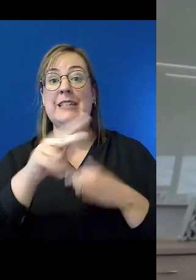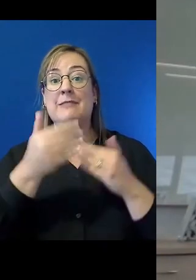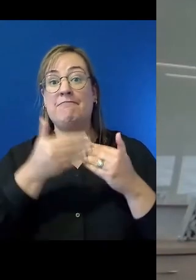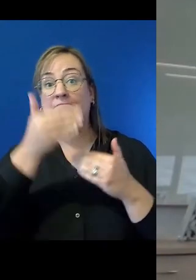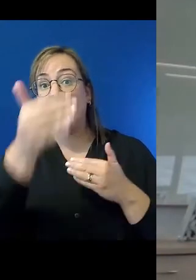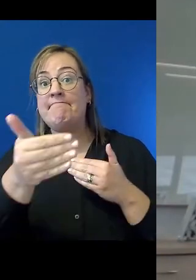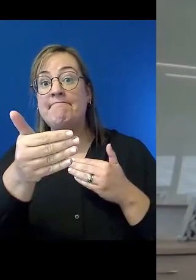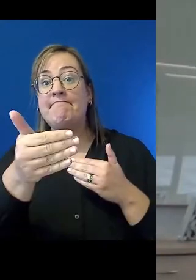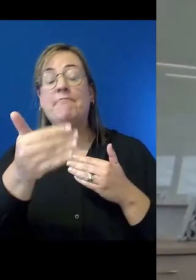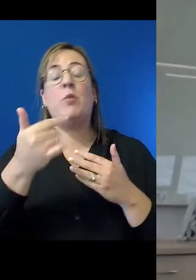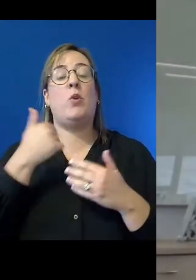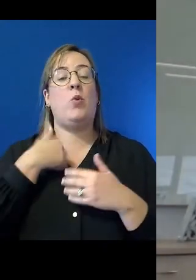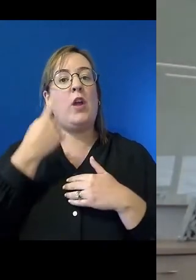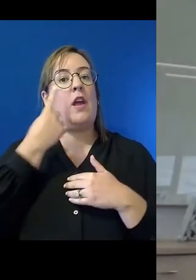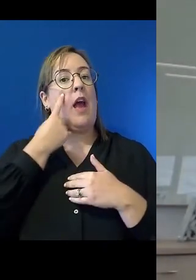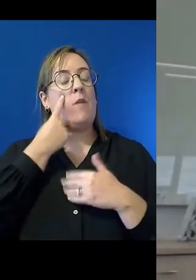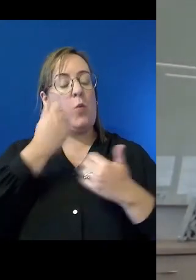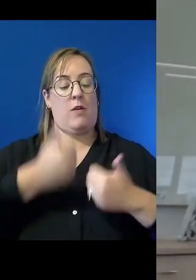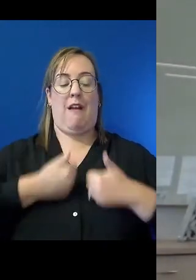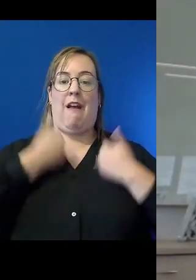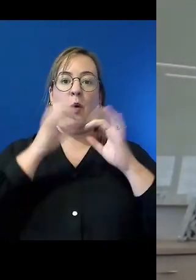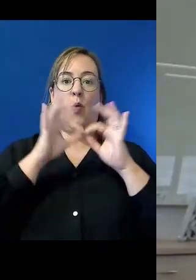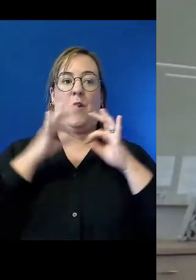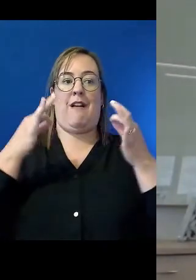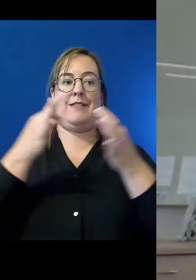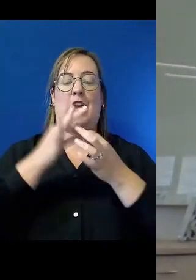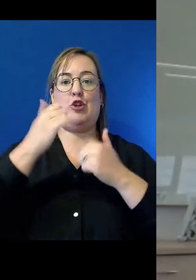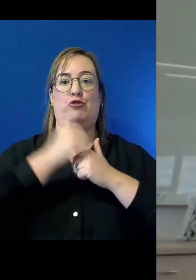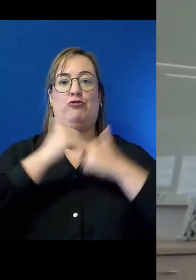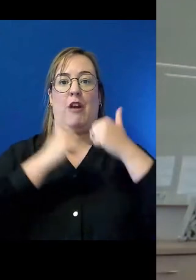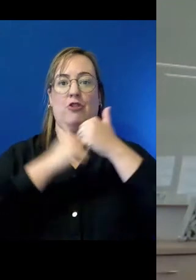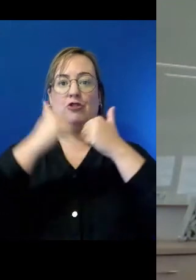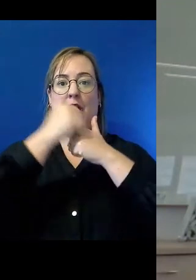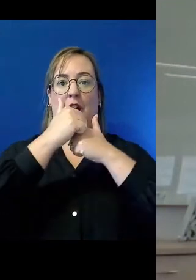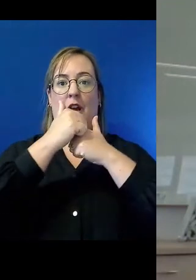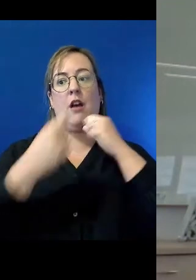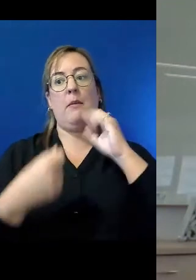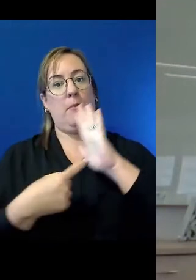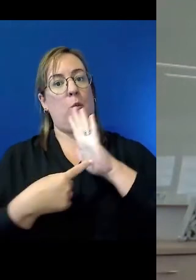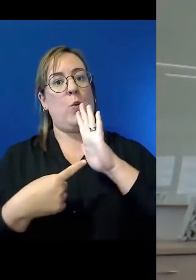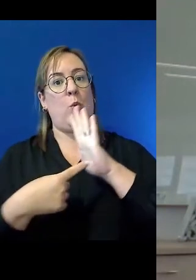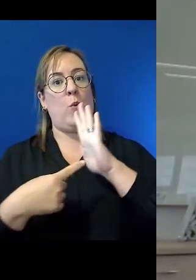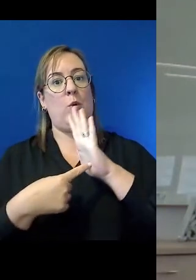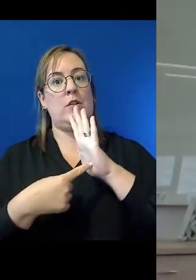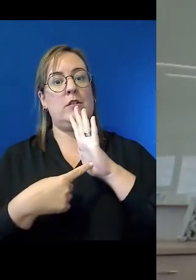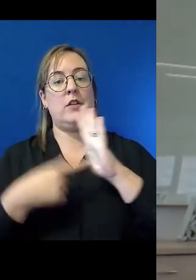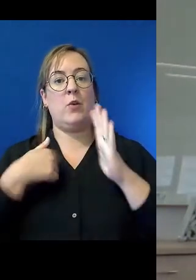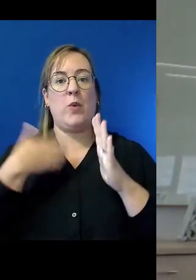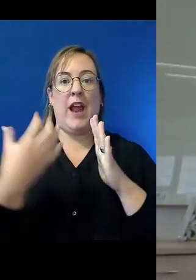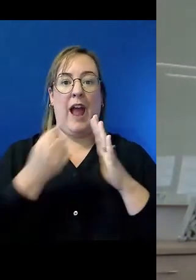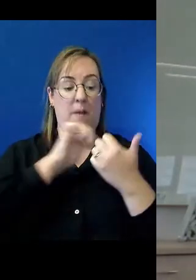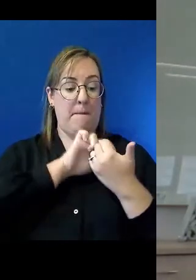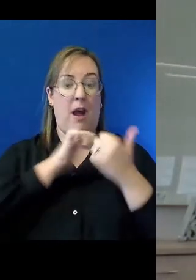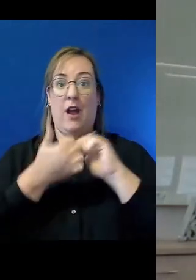building the structure across the organisation is really significant and important. Having those partnerships in 12 policing districts